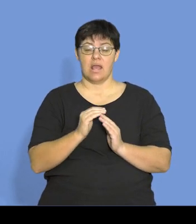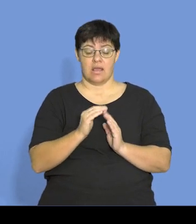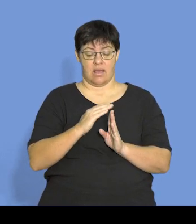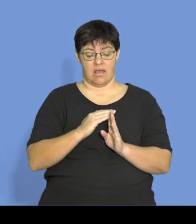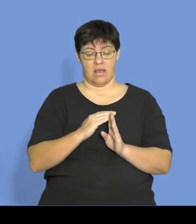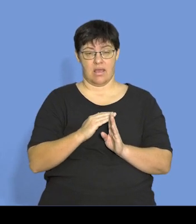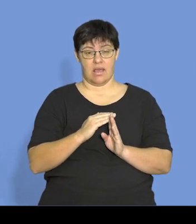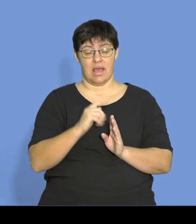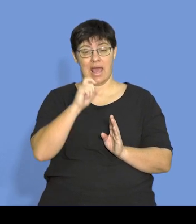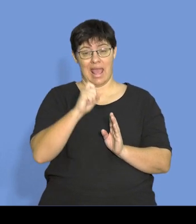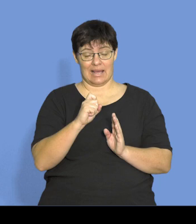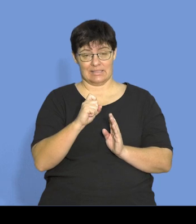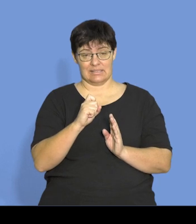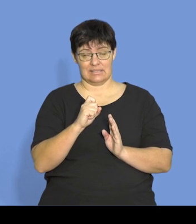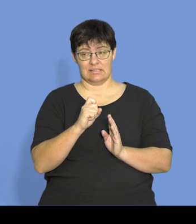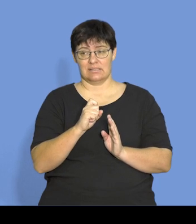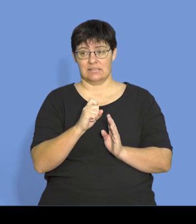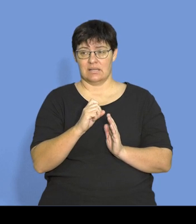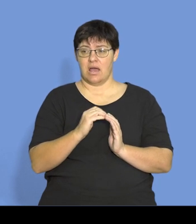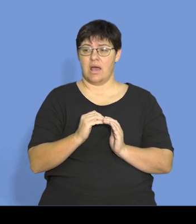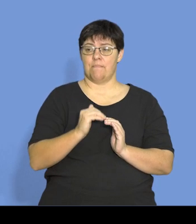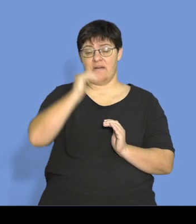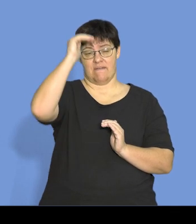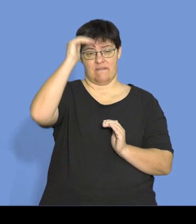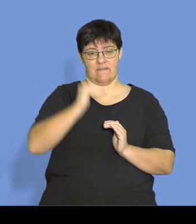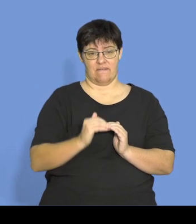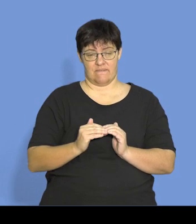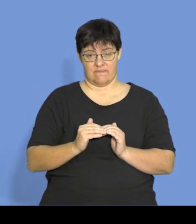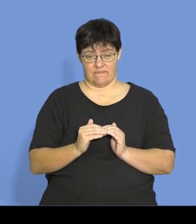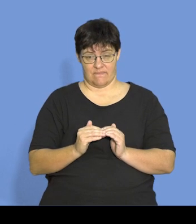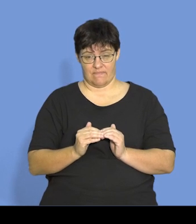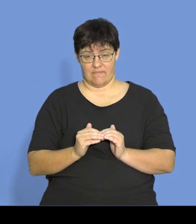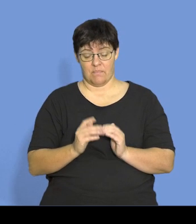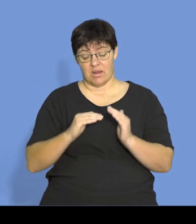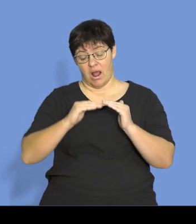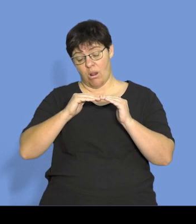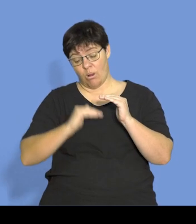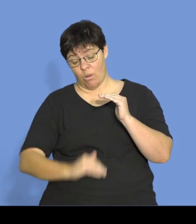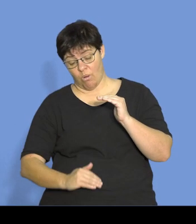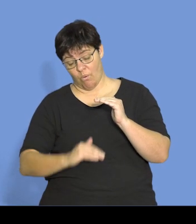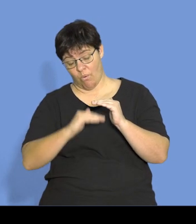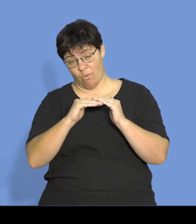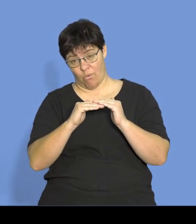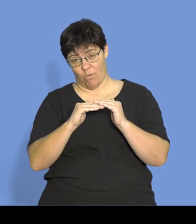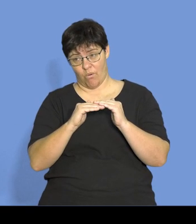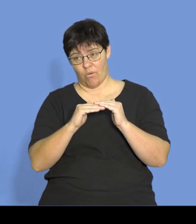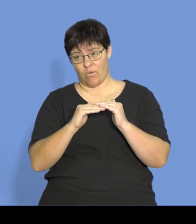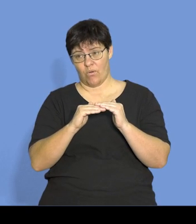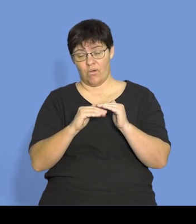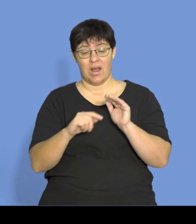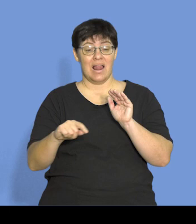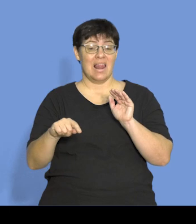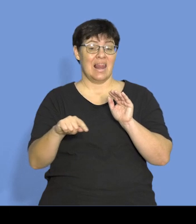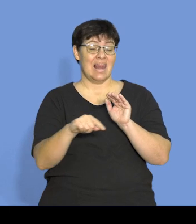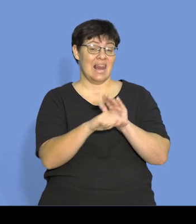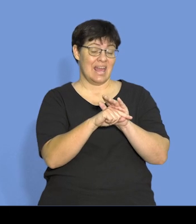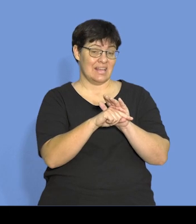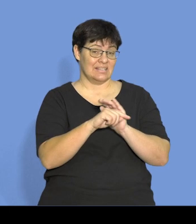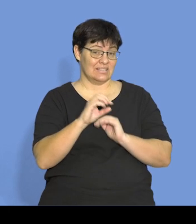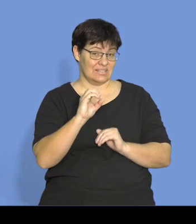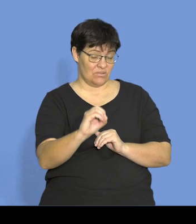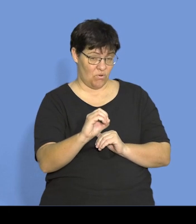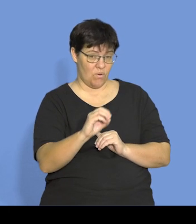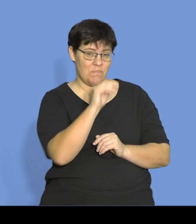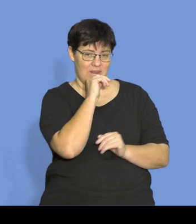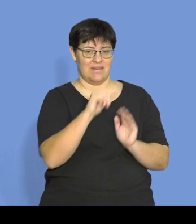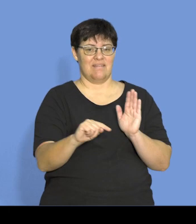the x-axis. But as soon as it becomes below the x-axis, this less than 0 means that